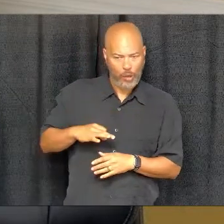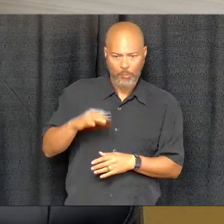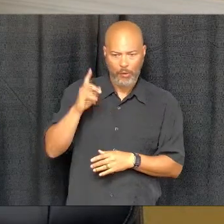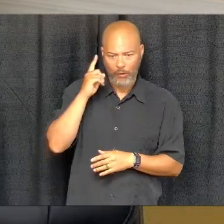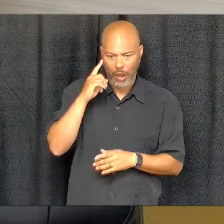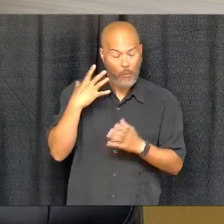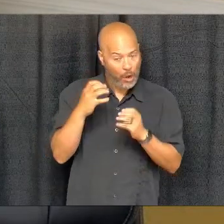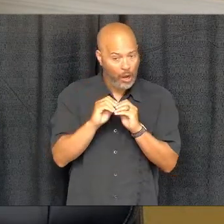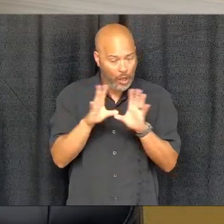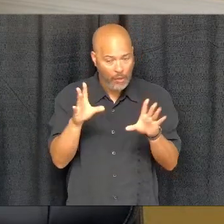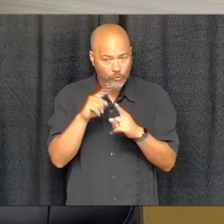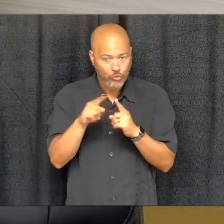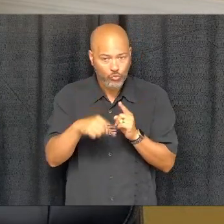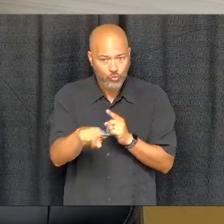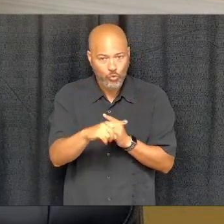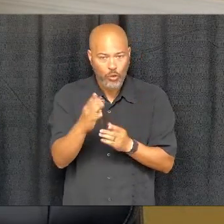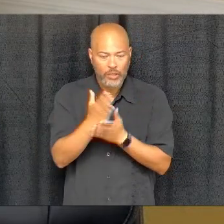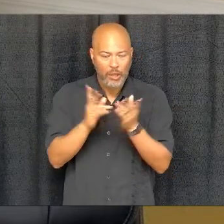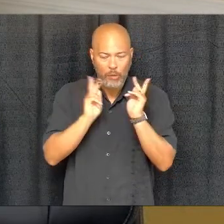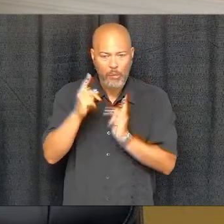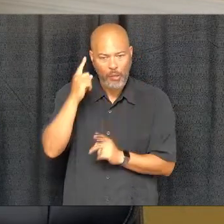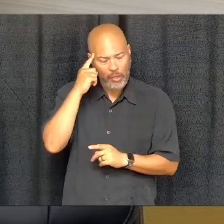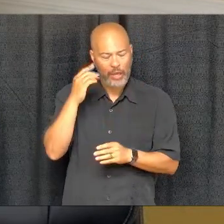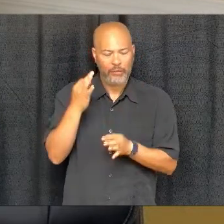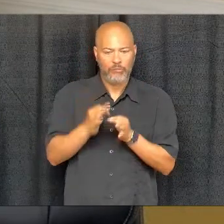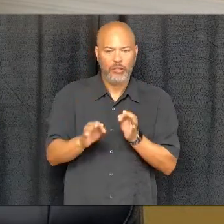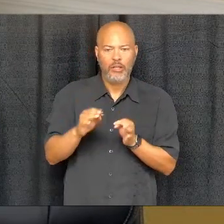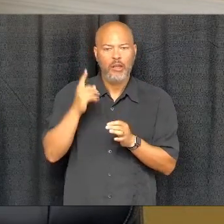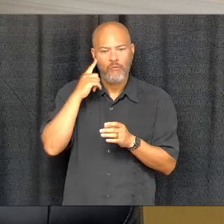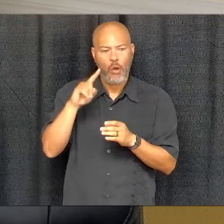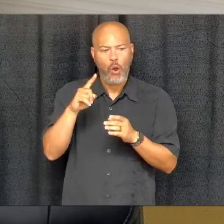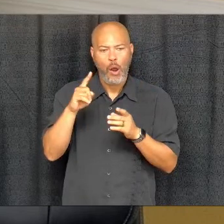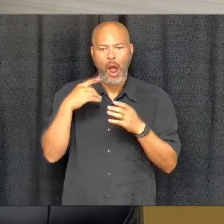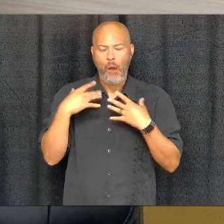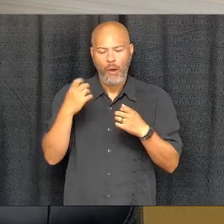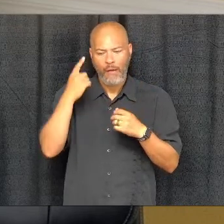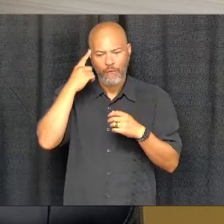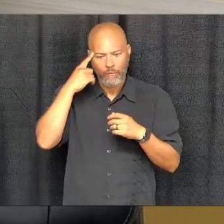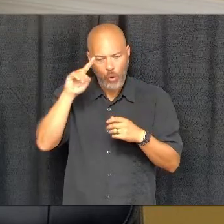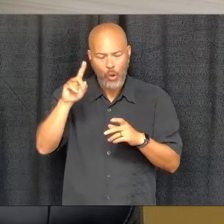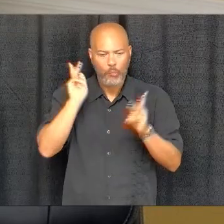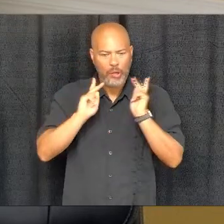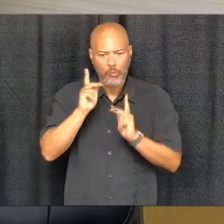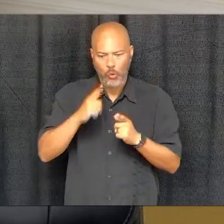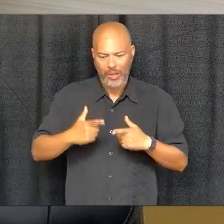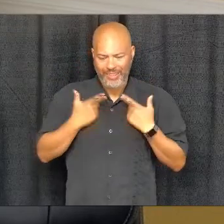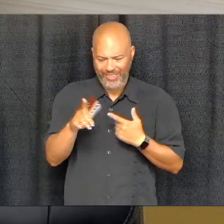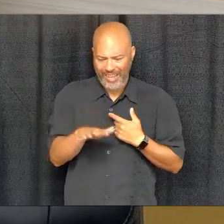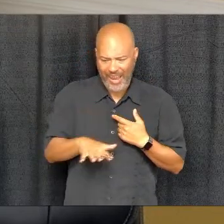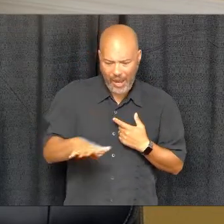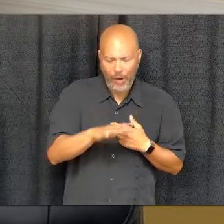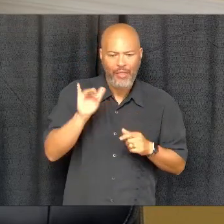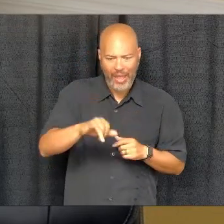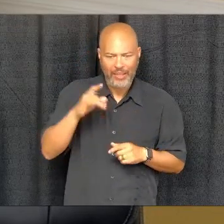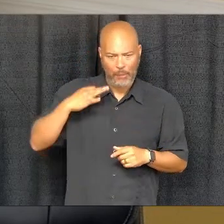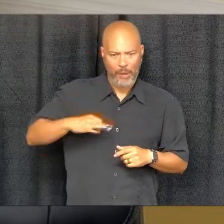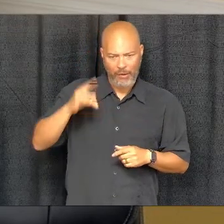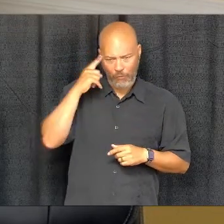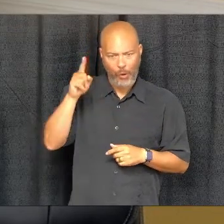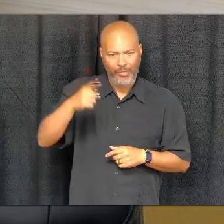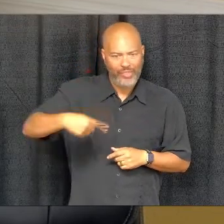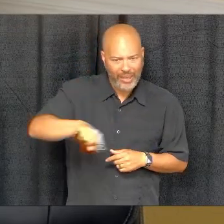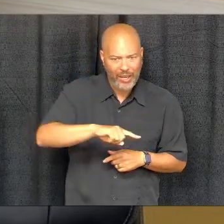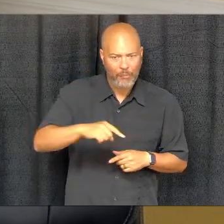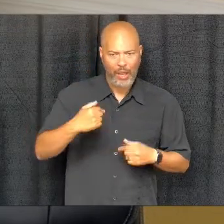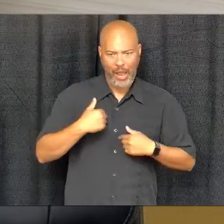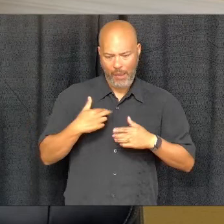clear. Because some people think that, but it is for public gain, for the residents that live in that area. I stand as